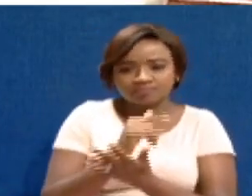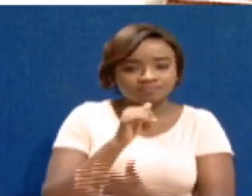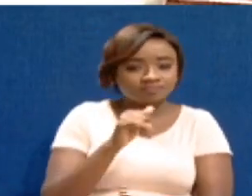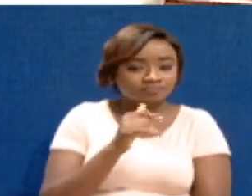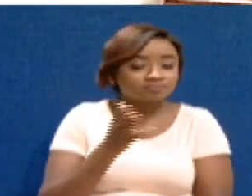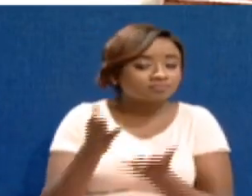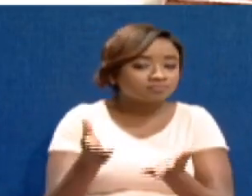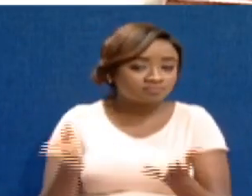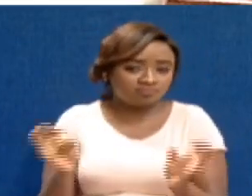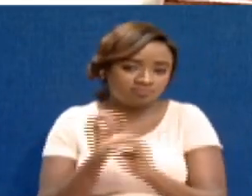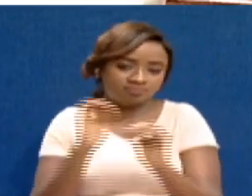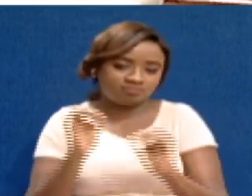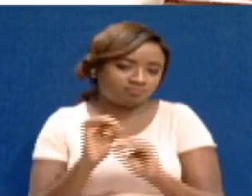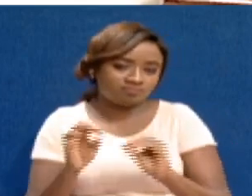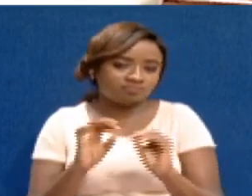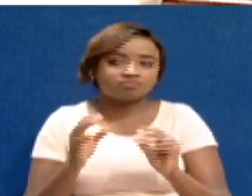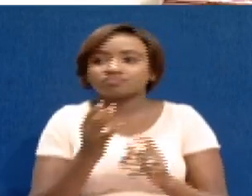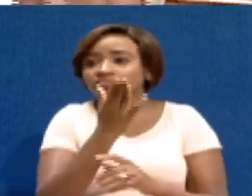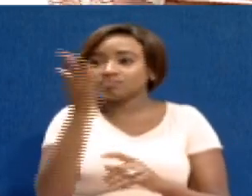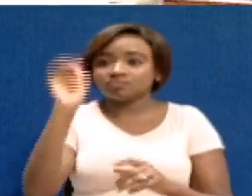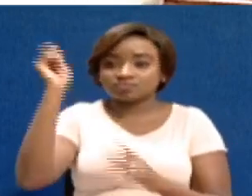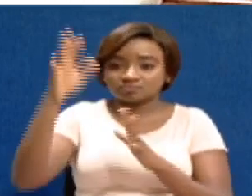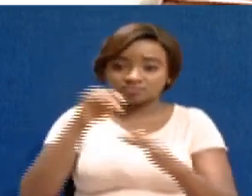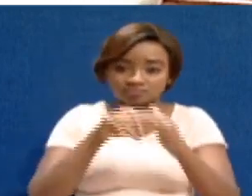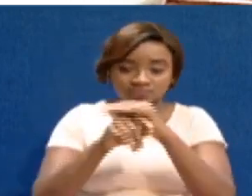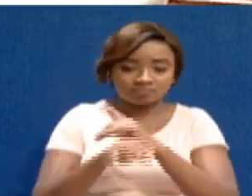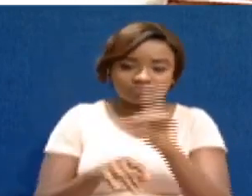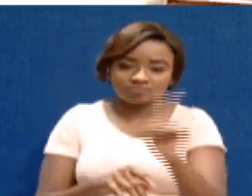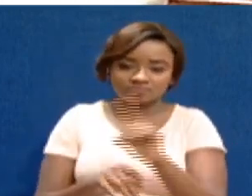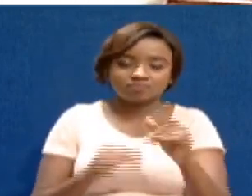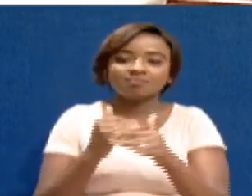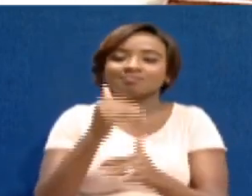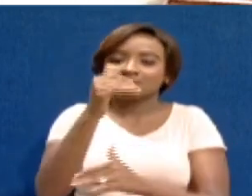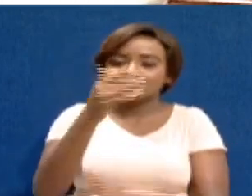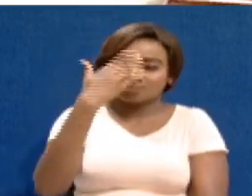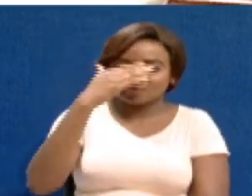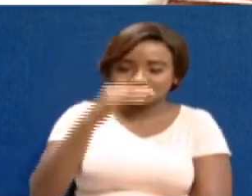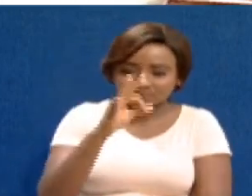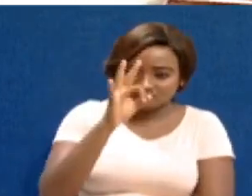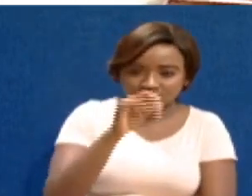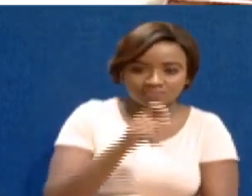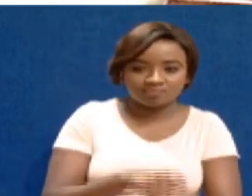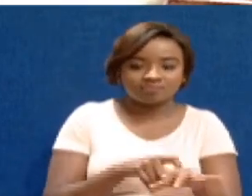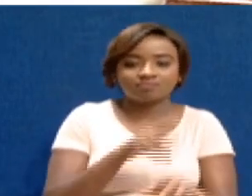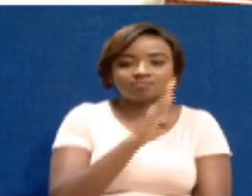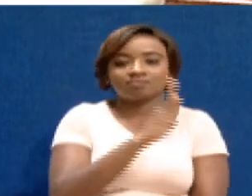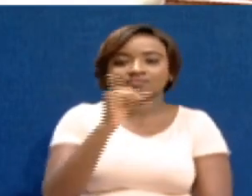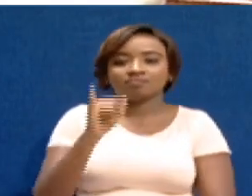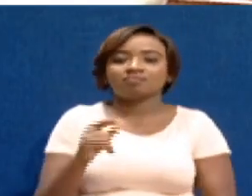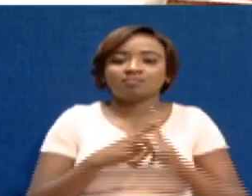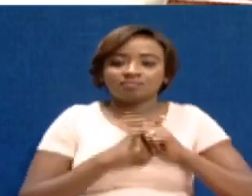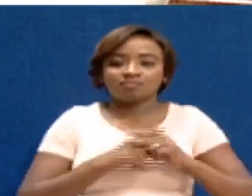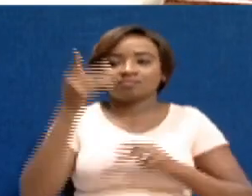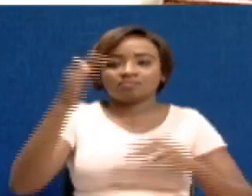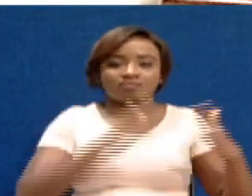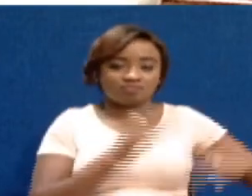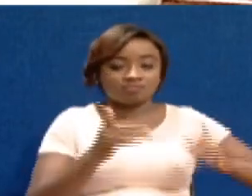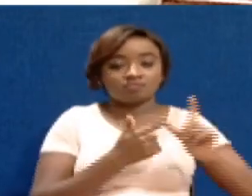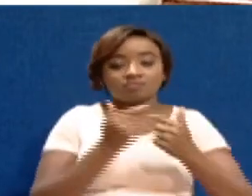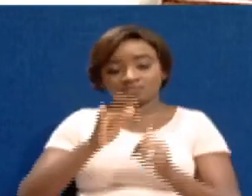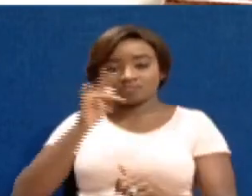force led by the Honorable Senator Yusuf Haji were appointed by the Jubilee side